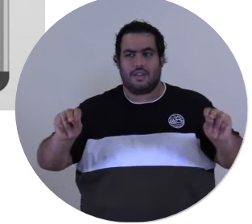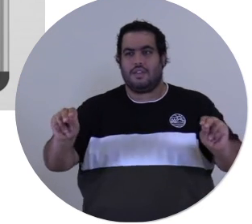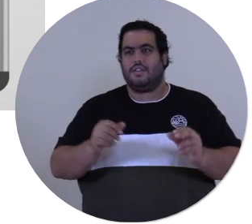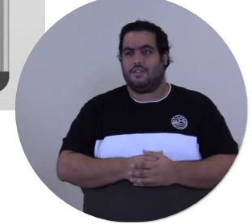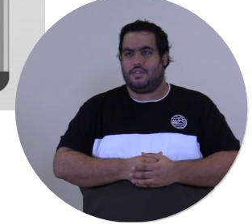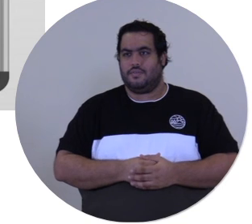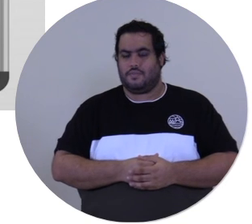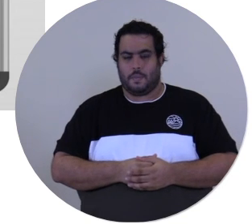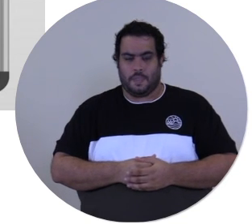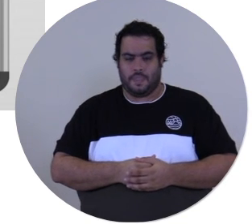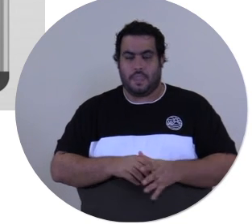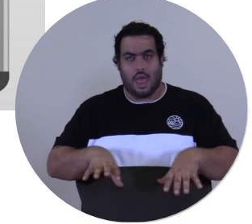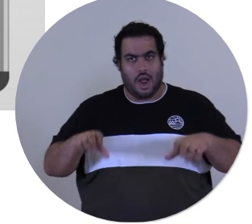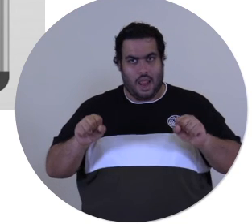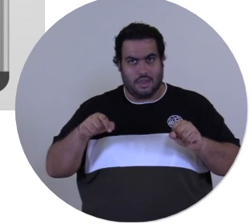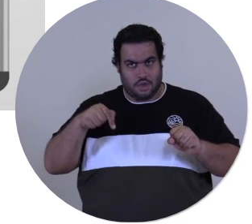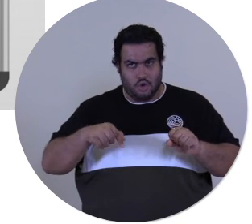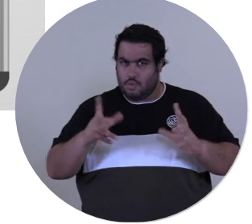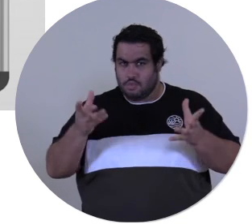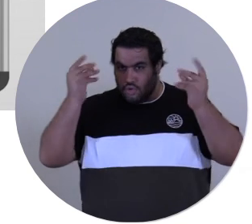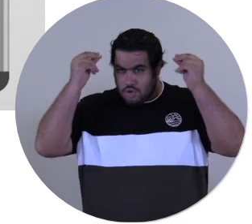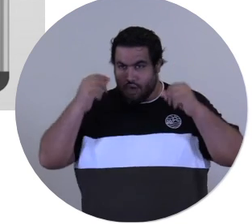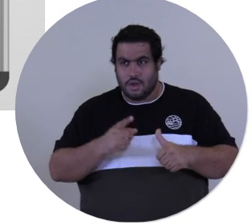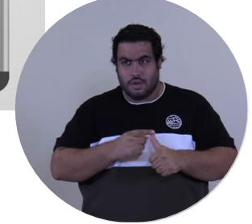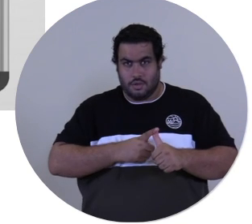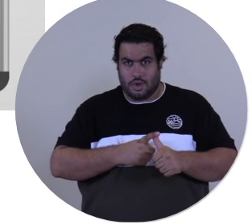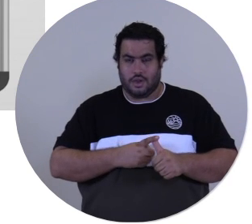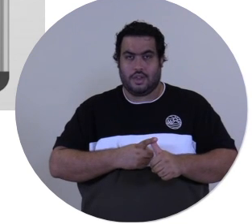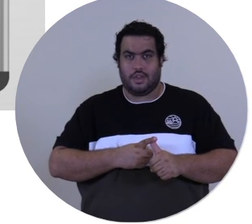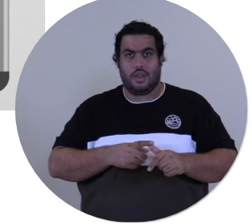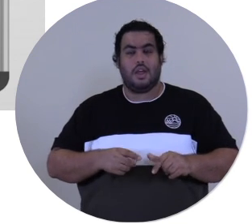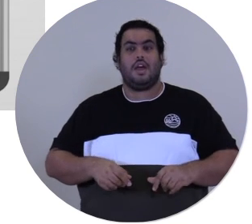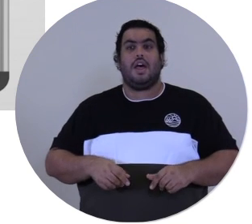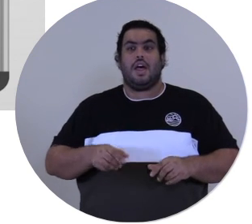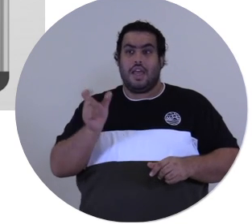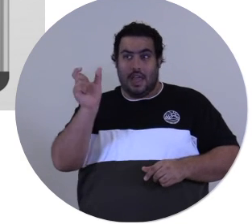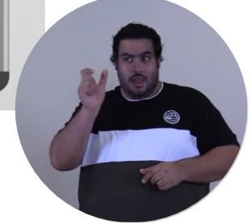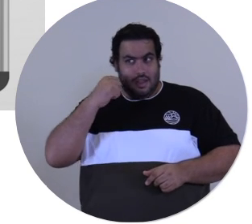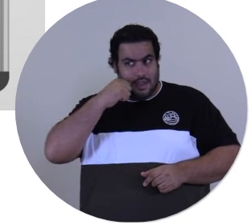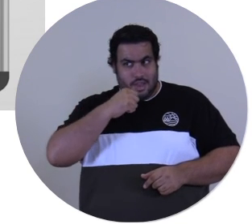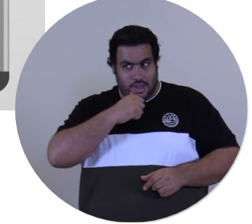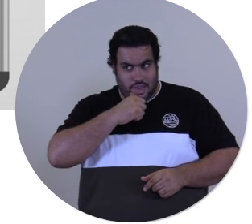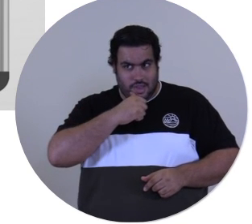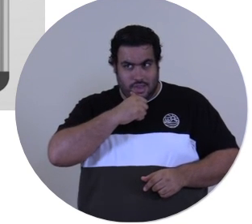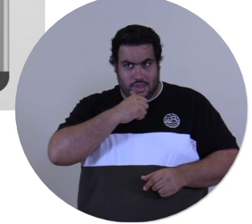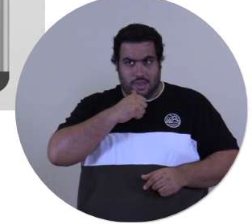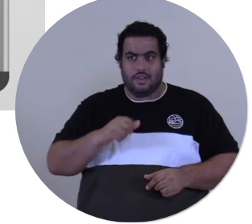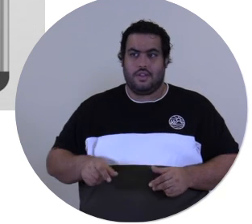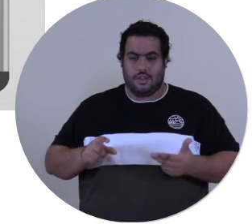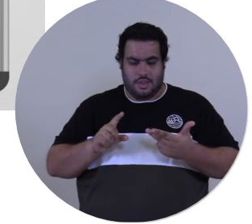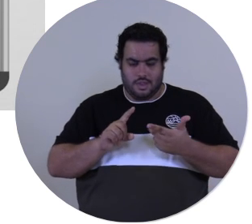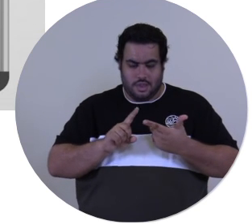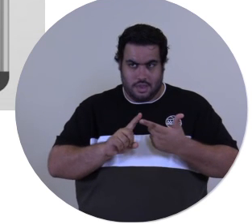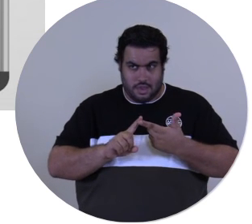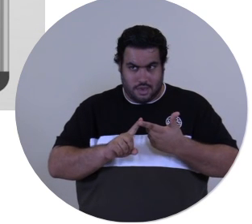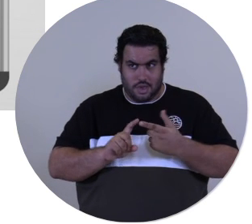In this episode, we learned how to use the new vocabulary items in sentences. We learned how